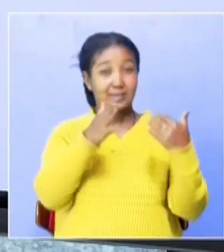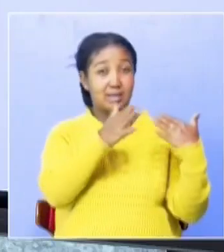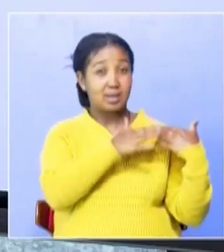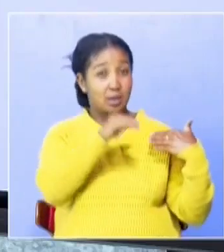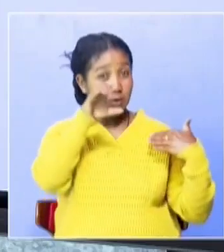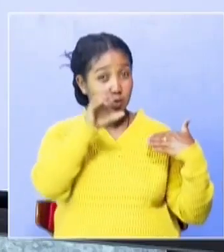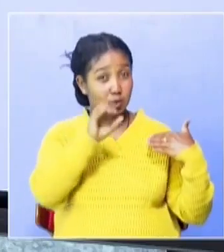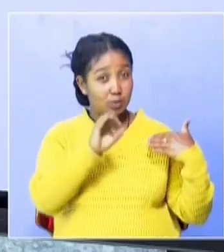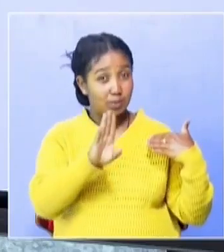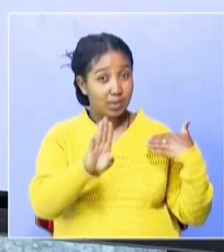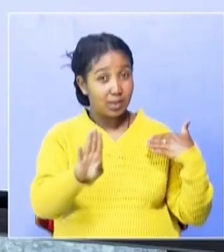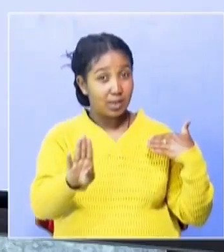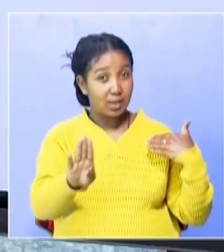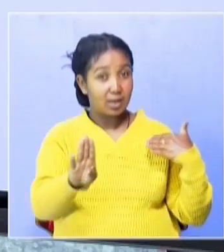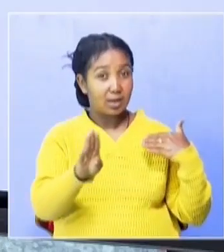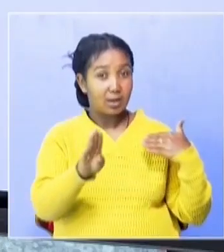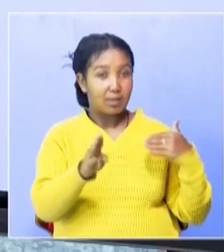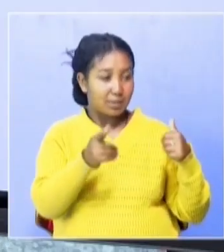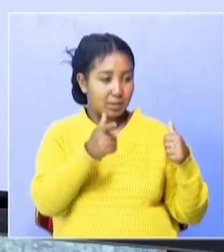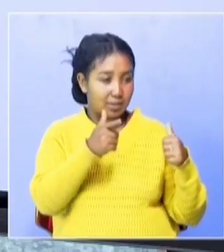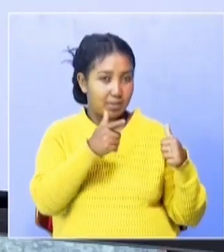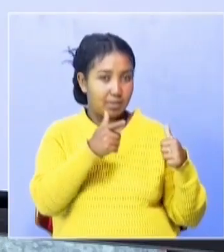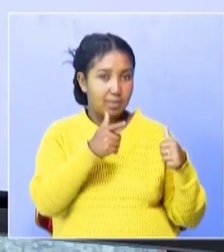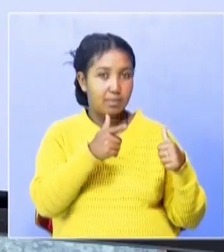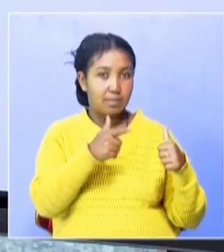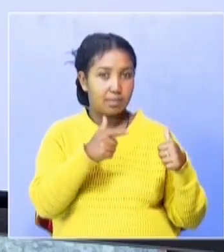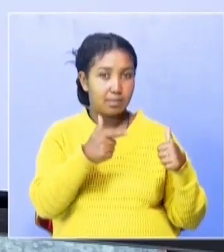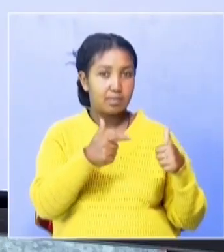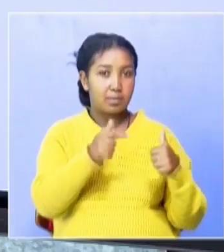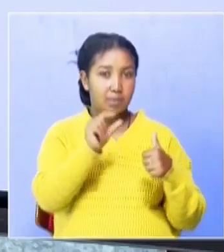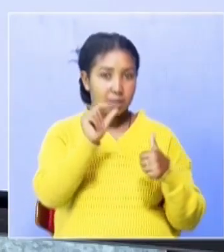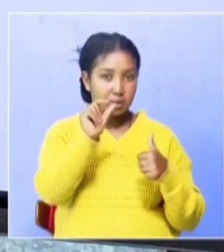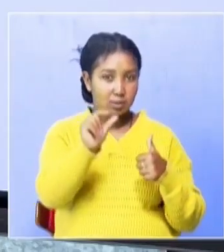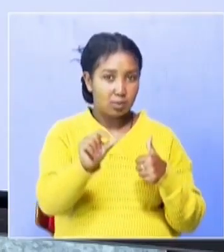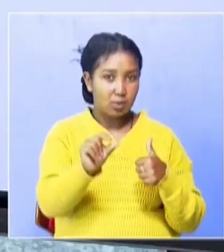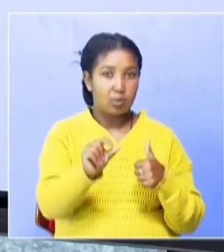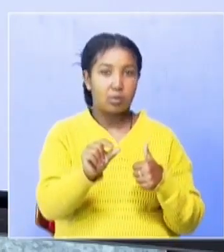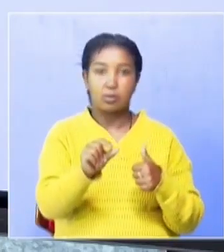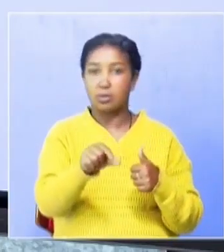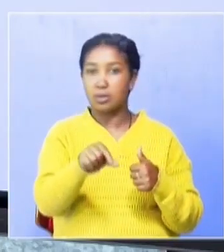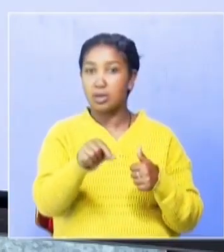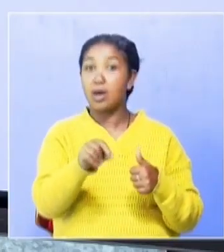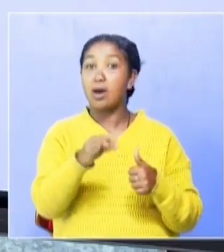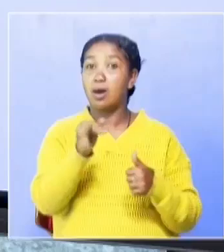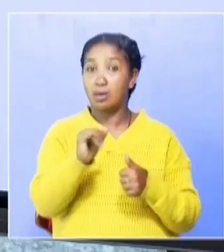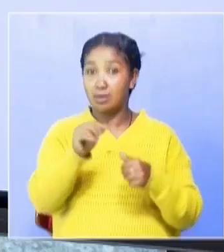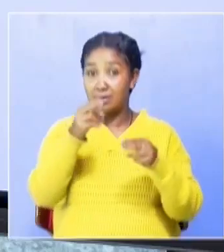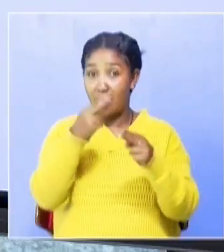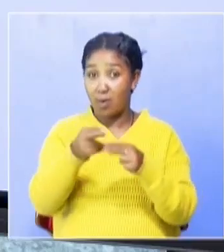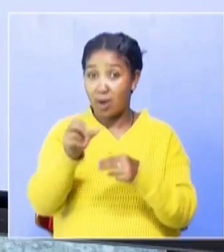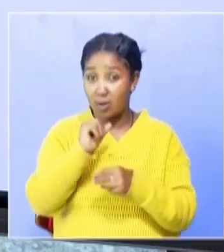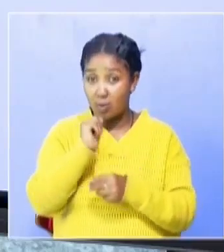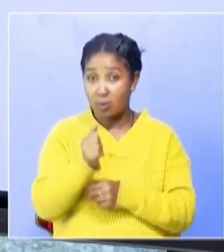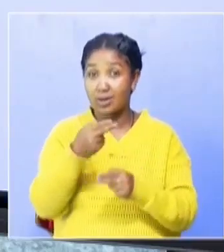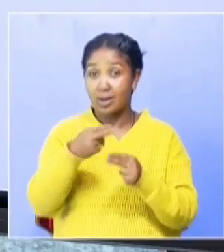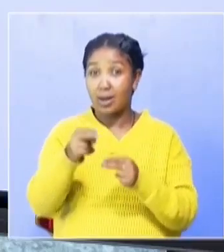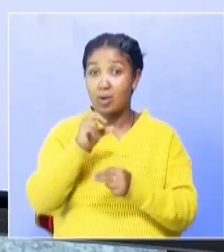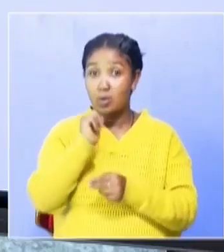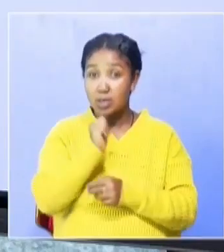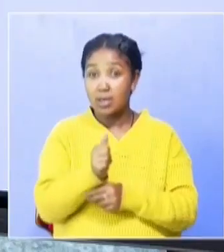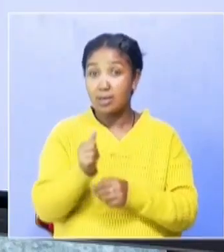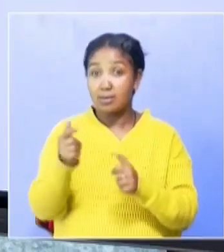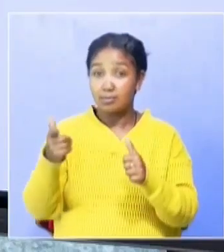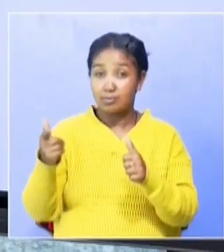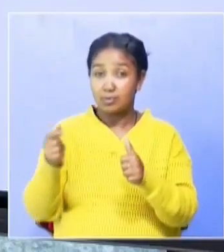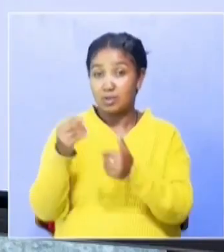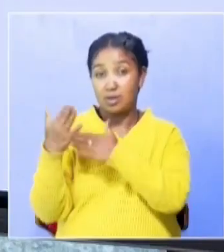should be started with a small letter if they are not noun and if they are not the name of the